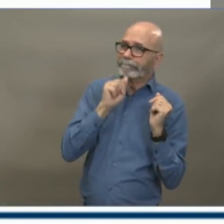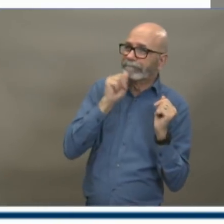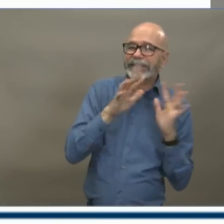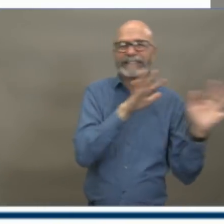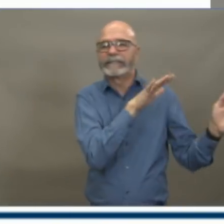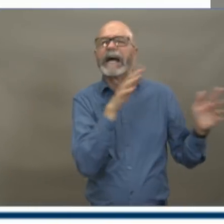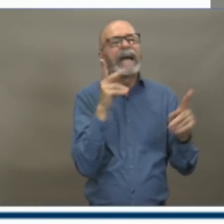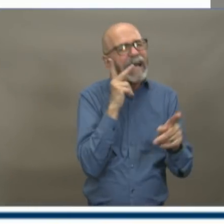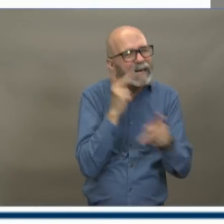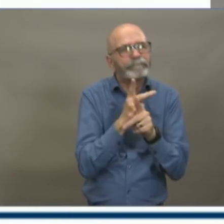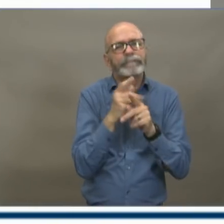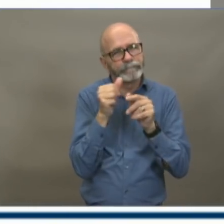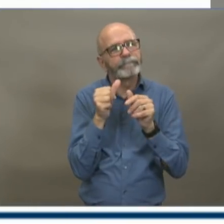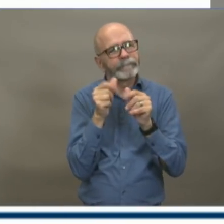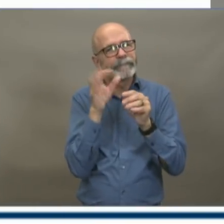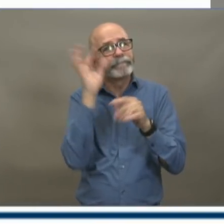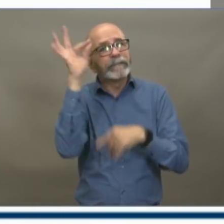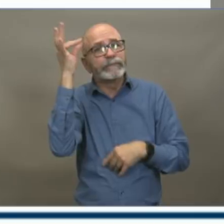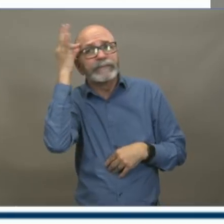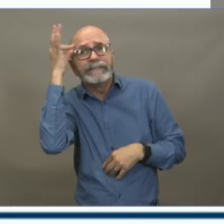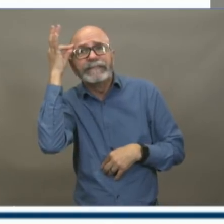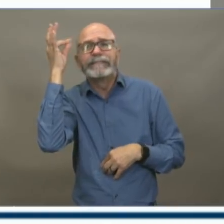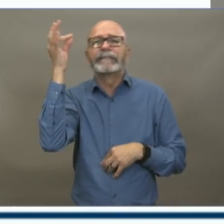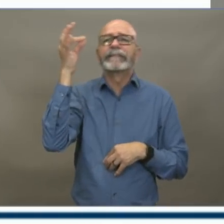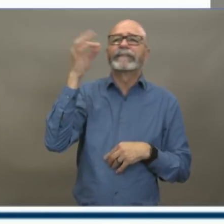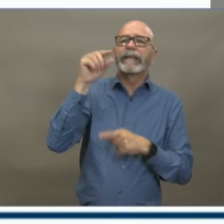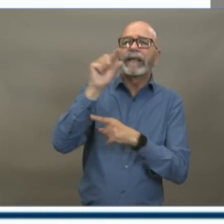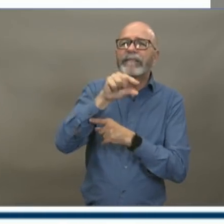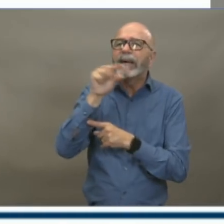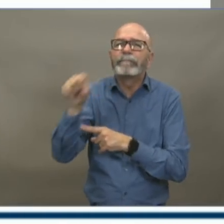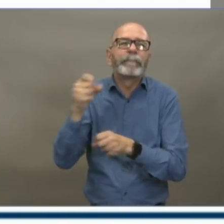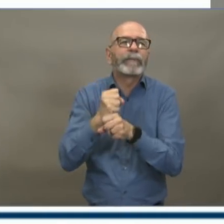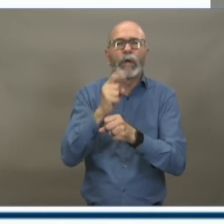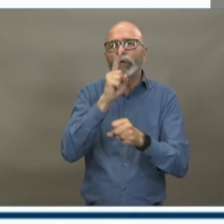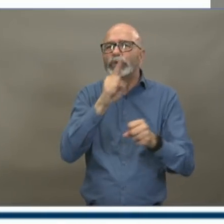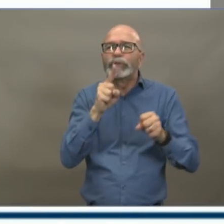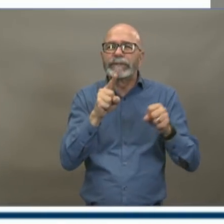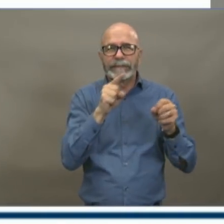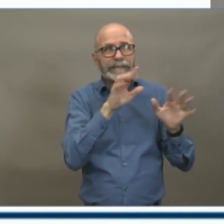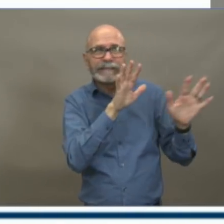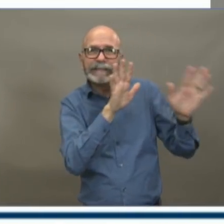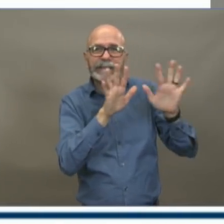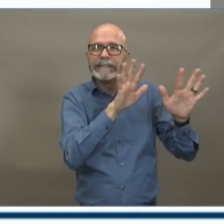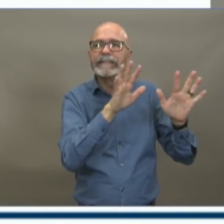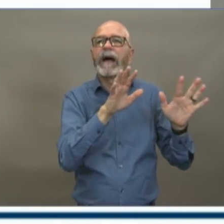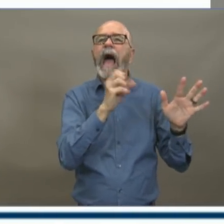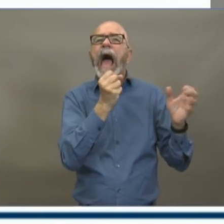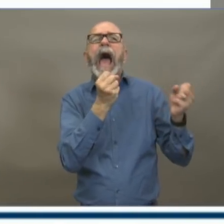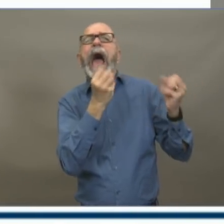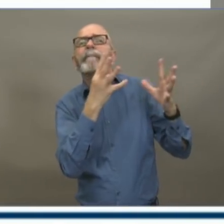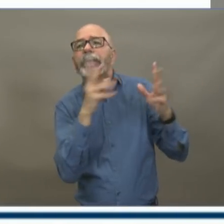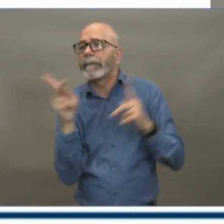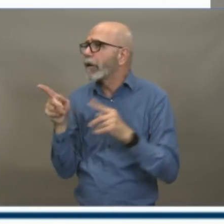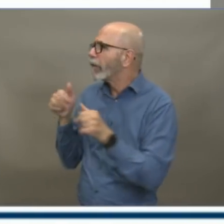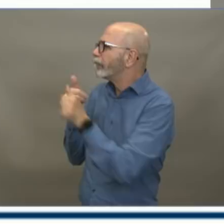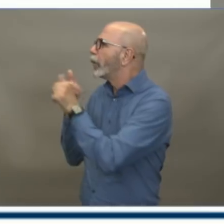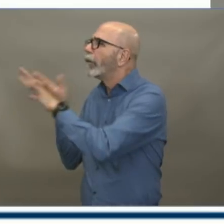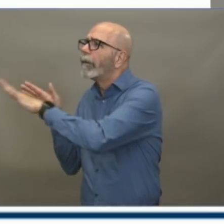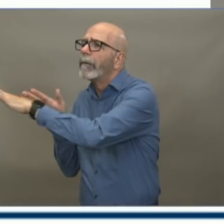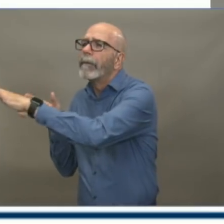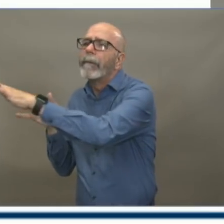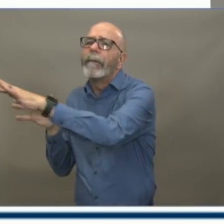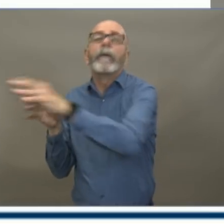federal government and pushing to make sure we get, our per capita allotment of vaccine throughout this whole